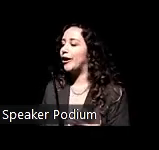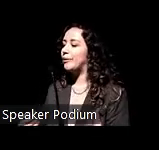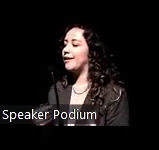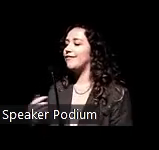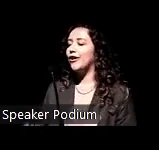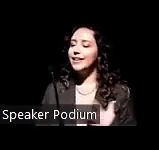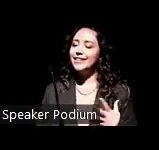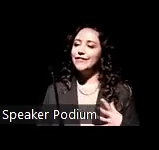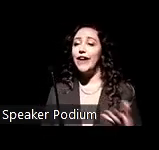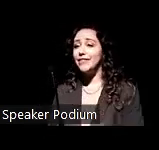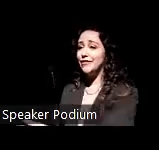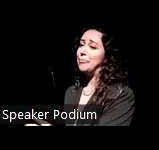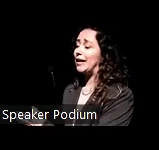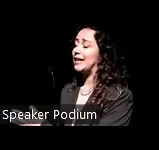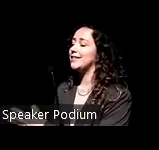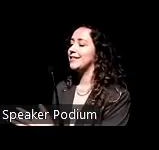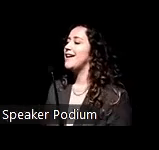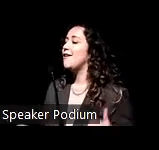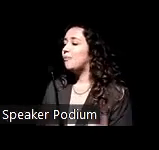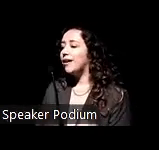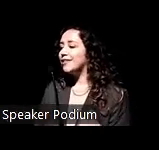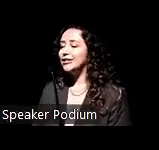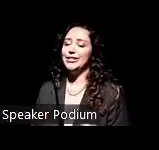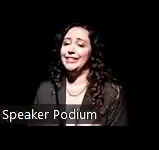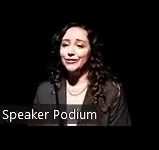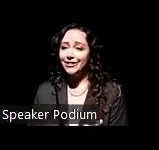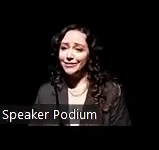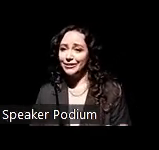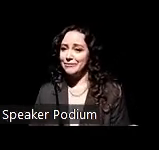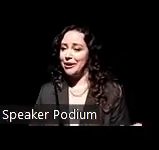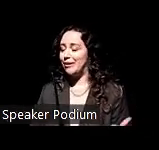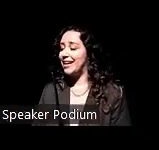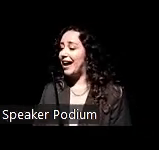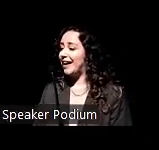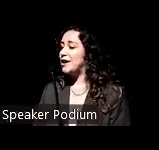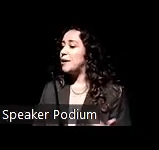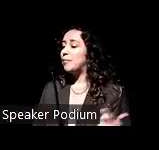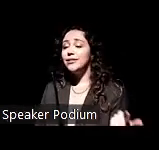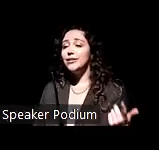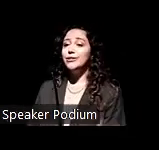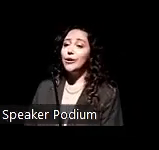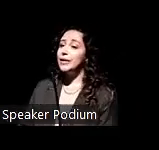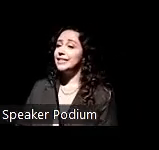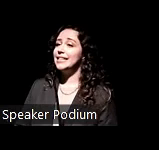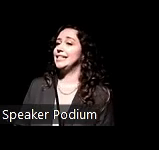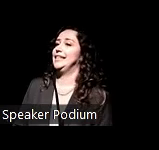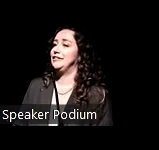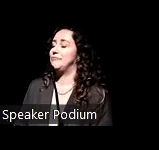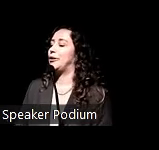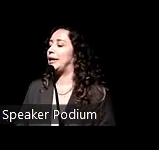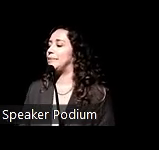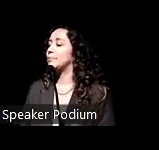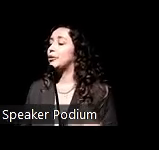embodied carbon falling into 5 different buckets. One, reuse and deconstruction, which I'm talking about today, but also zoning and city